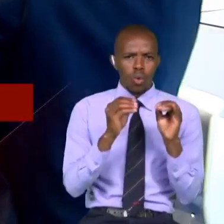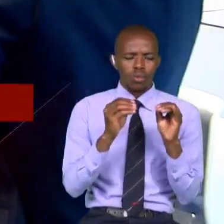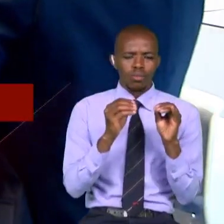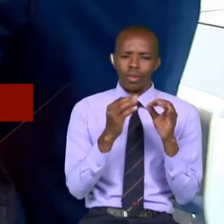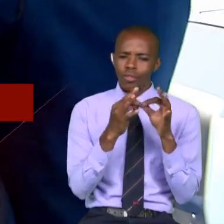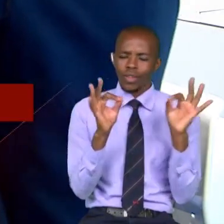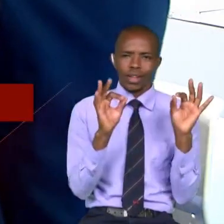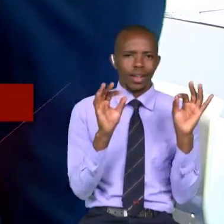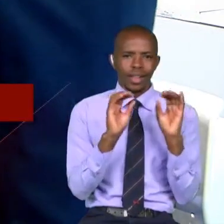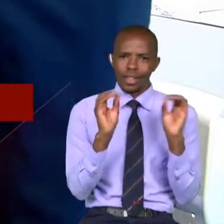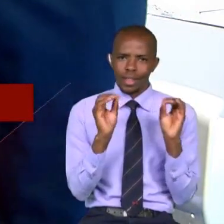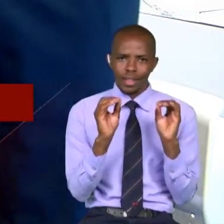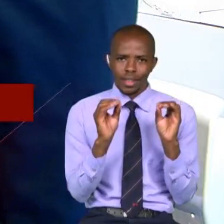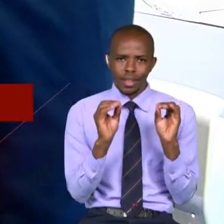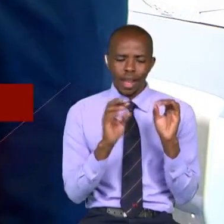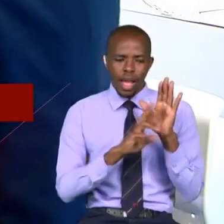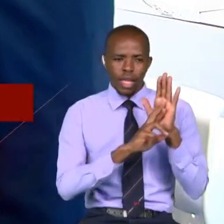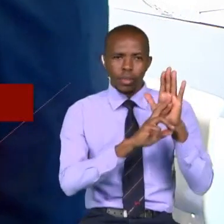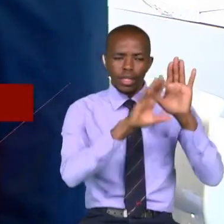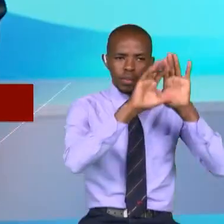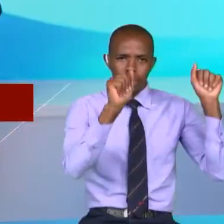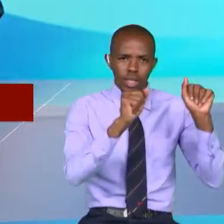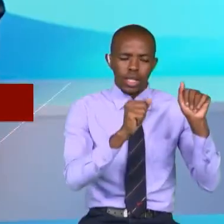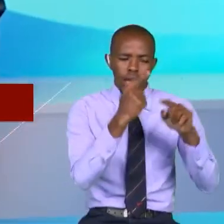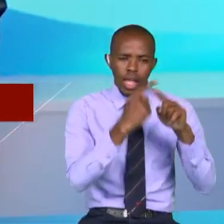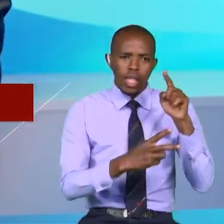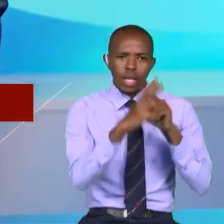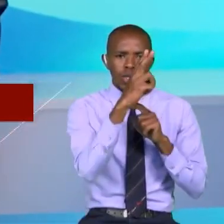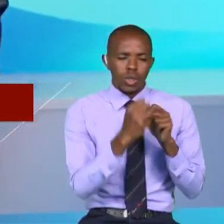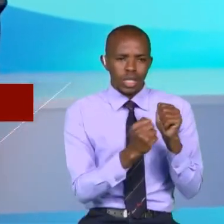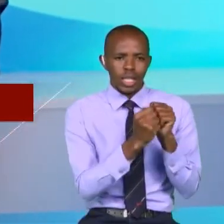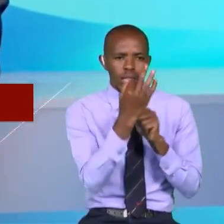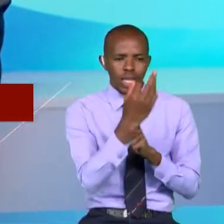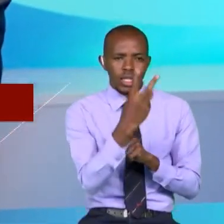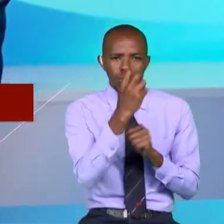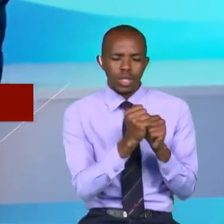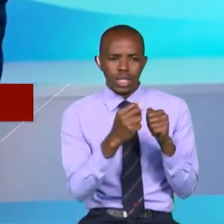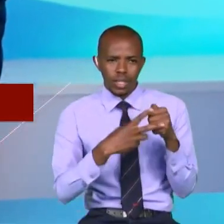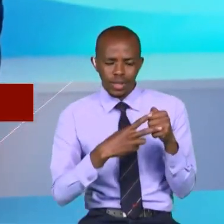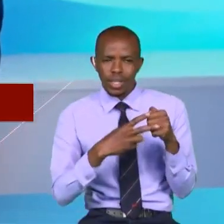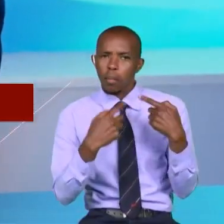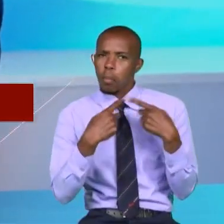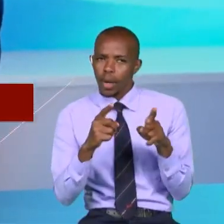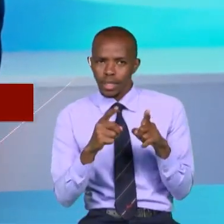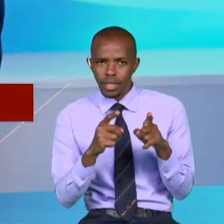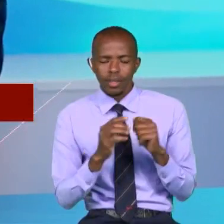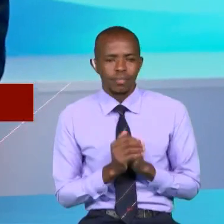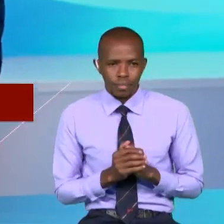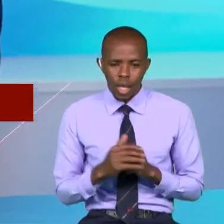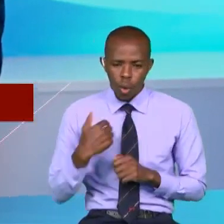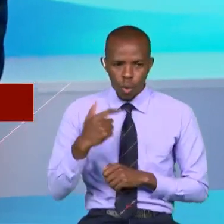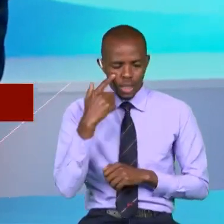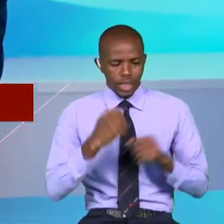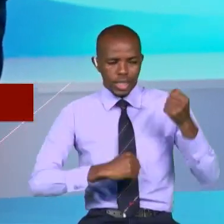Yes. He represented the president in 2013. Yes. In 2017. Yes. But by and large, we have seen